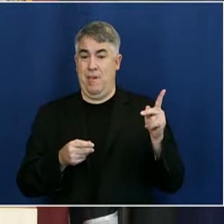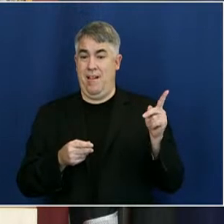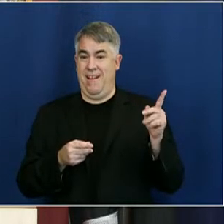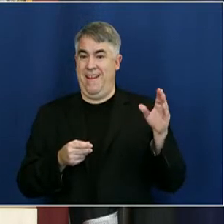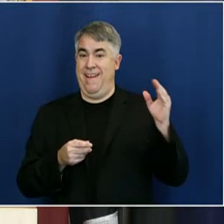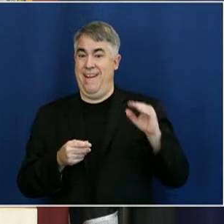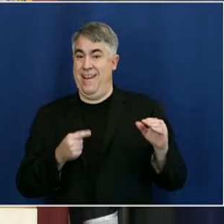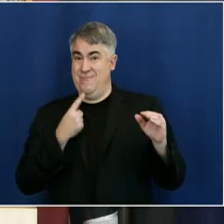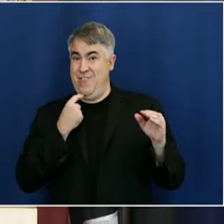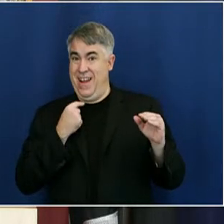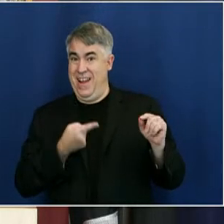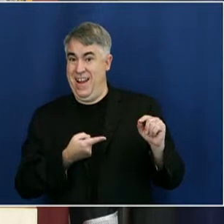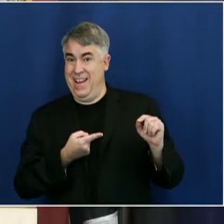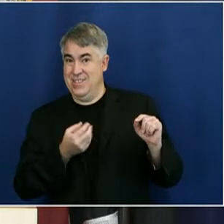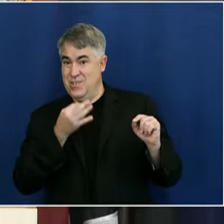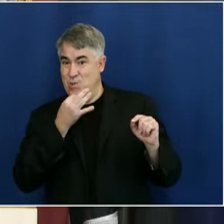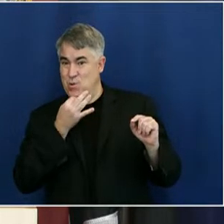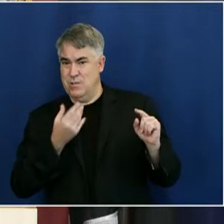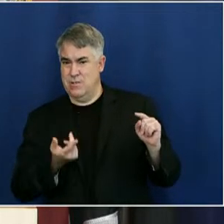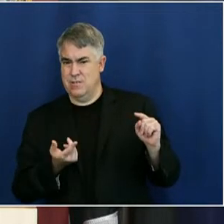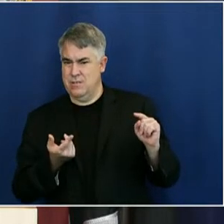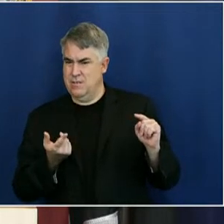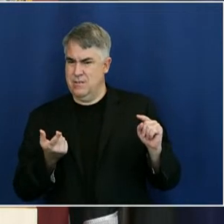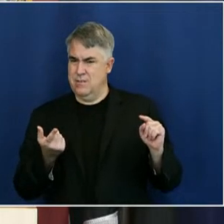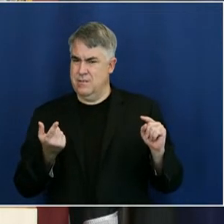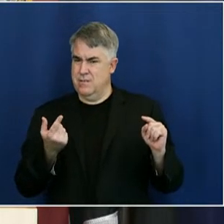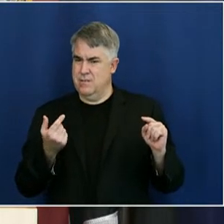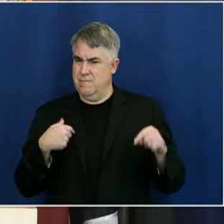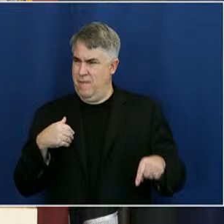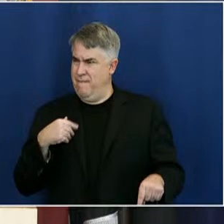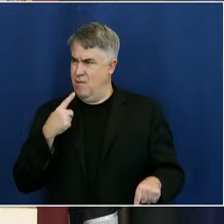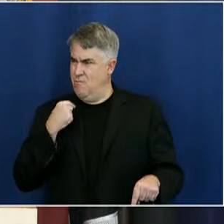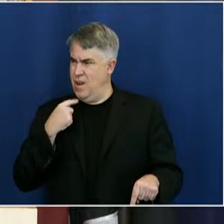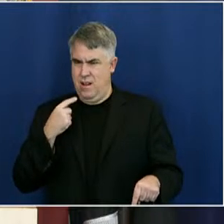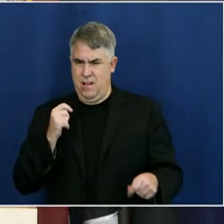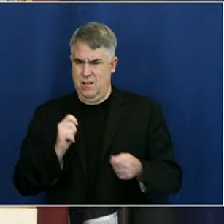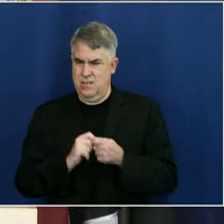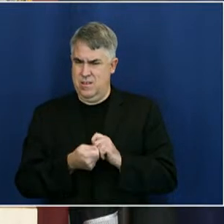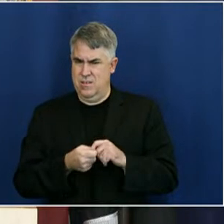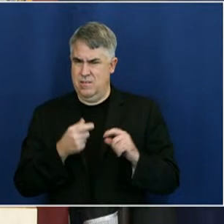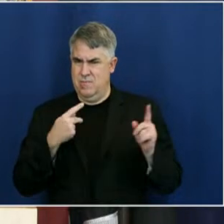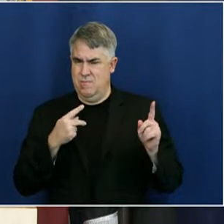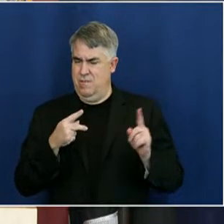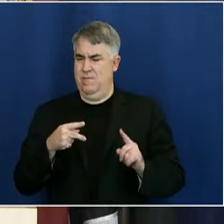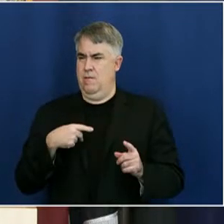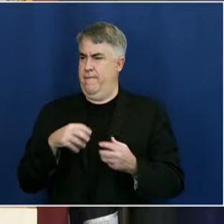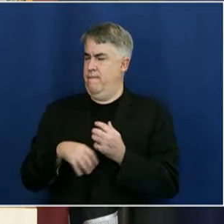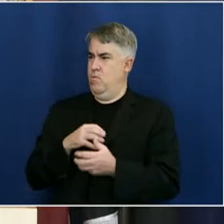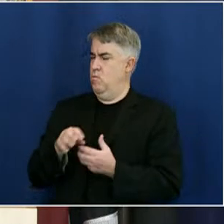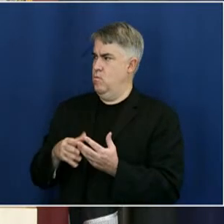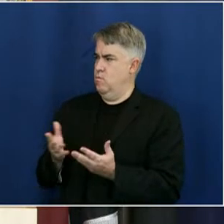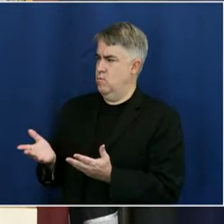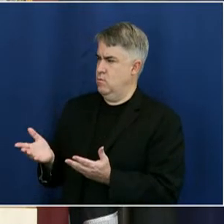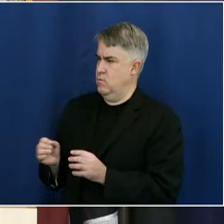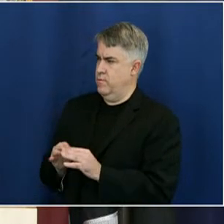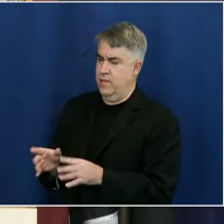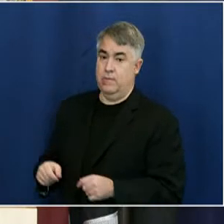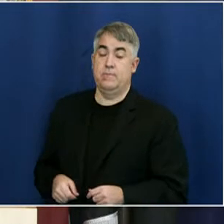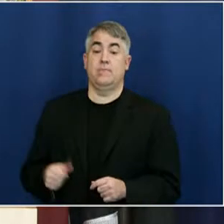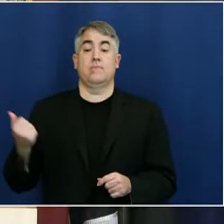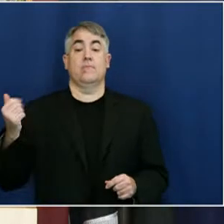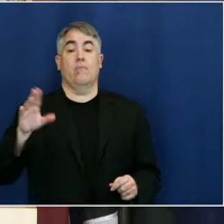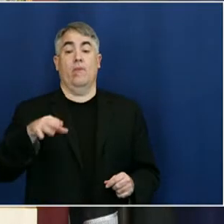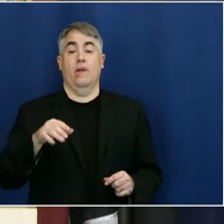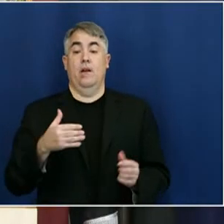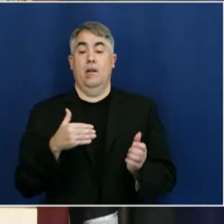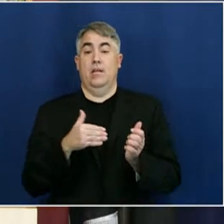like tomorrow. So any nuances that you might see or expect? Yeah, I'll have Dr. Wooten share